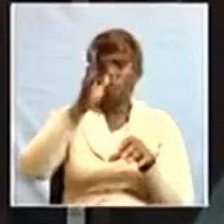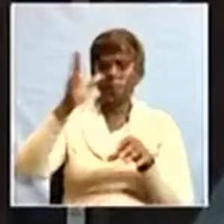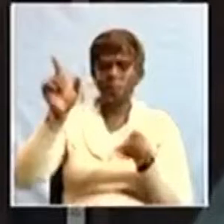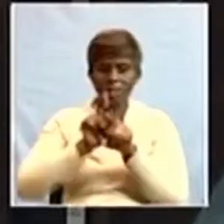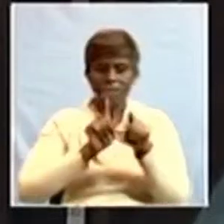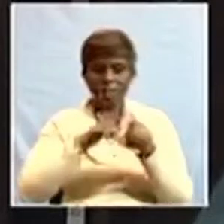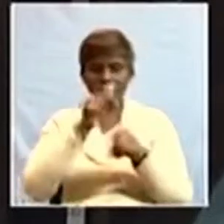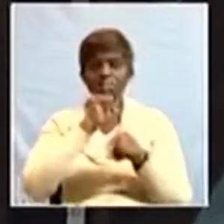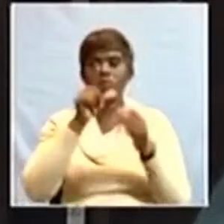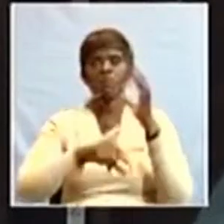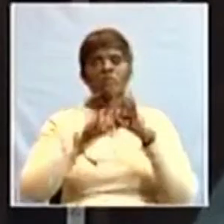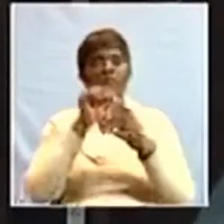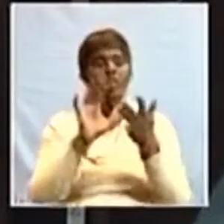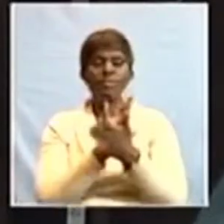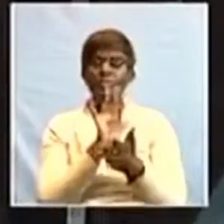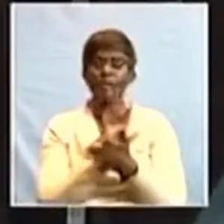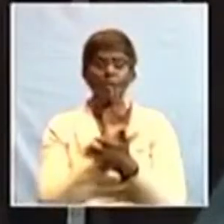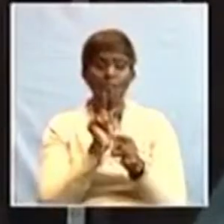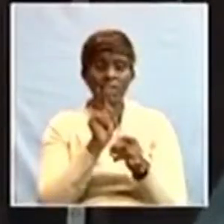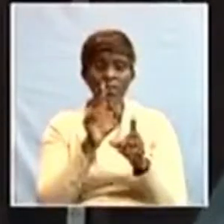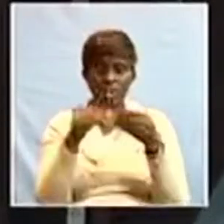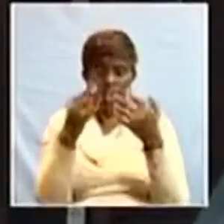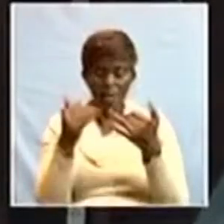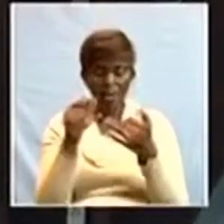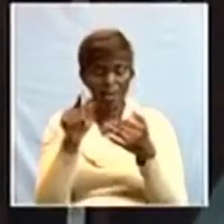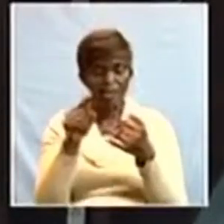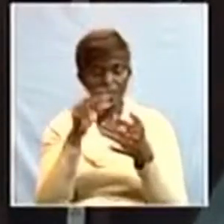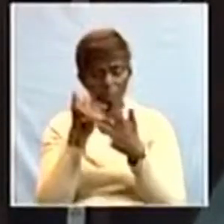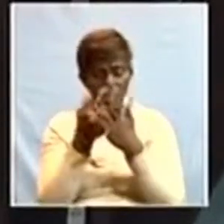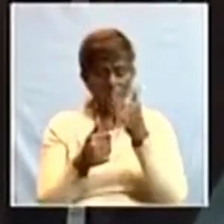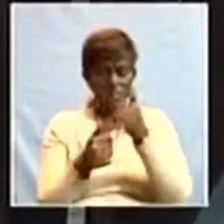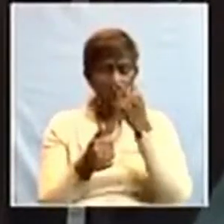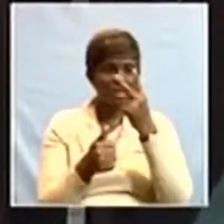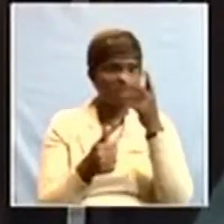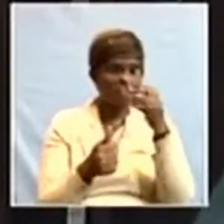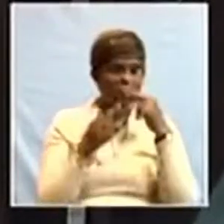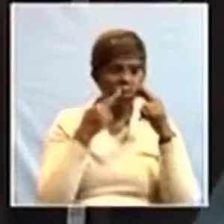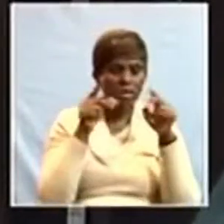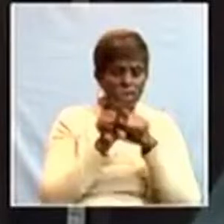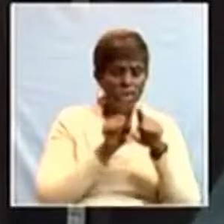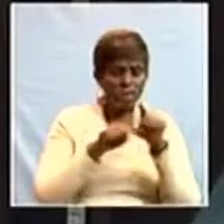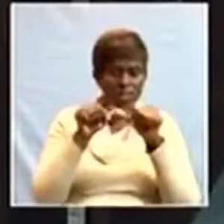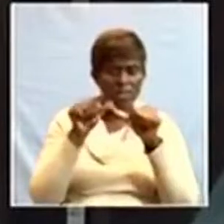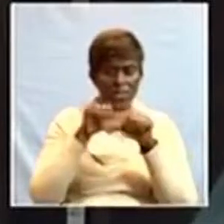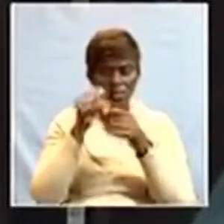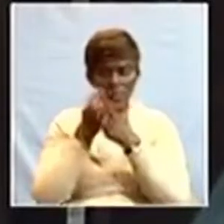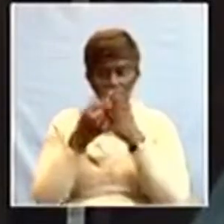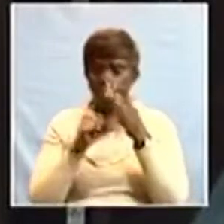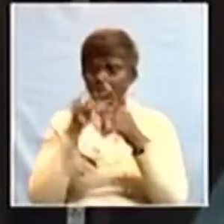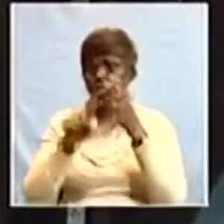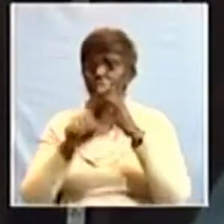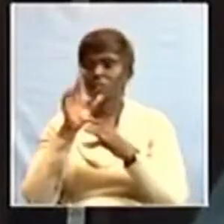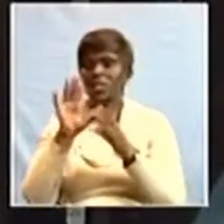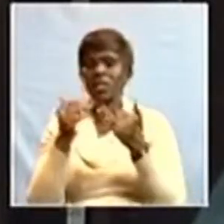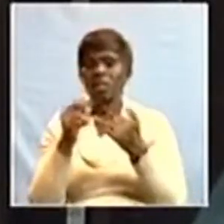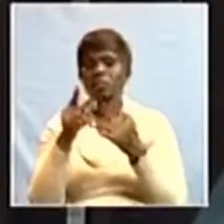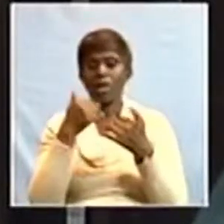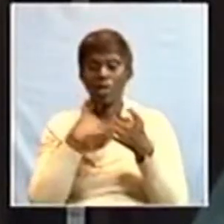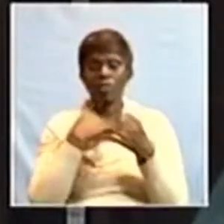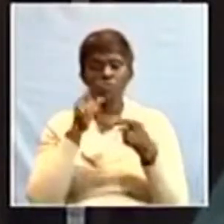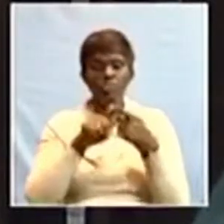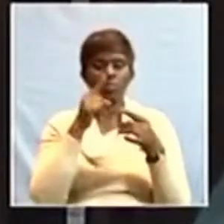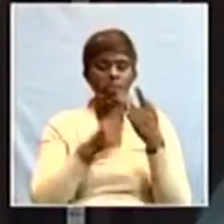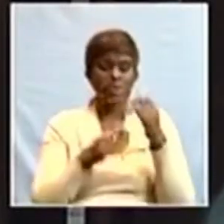didn't find the documents. They gave you the DAP. You saw this finding. Still the documents could not be found. Now you have to end